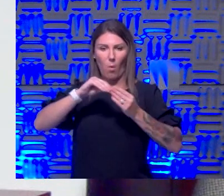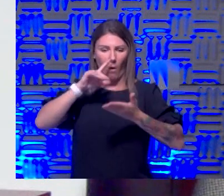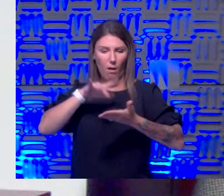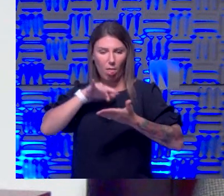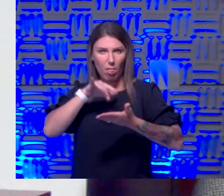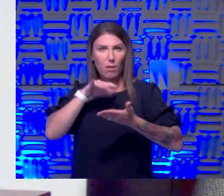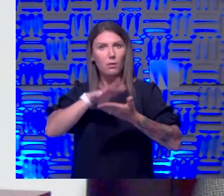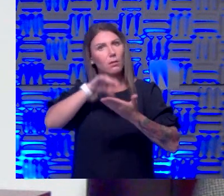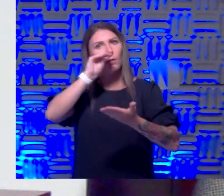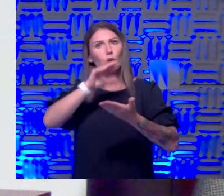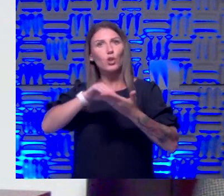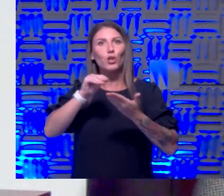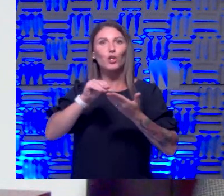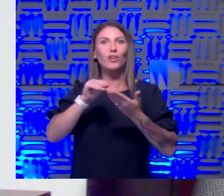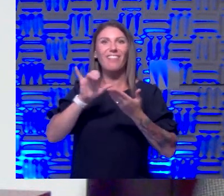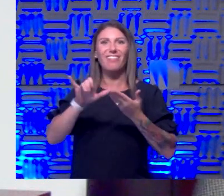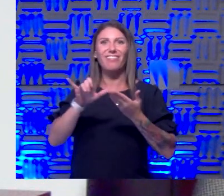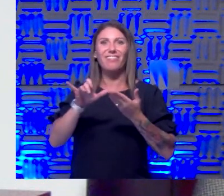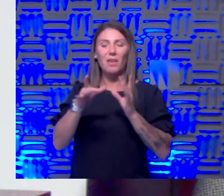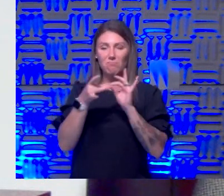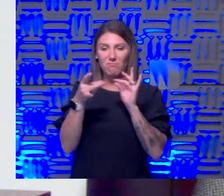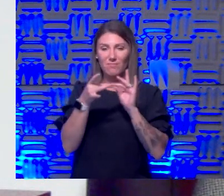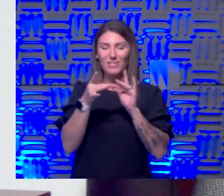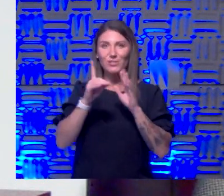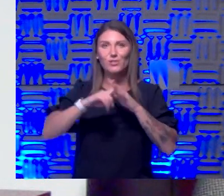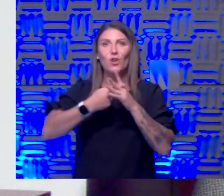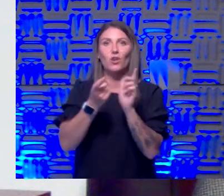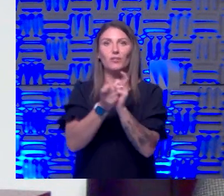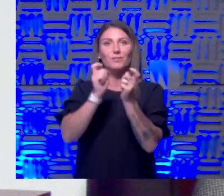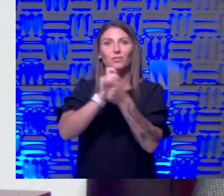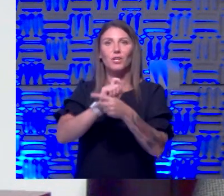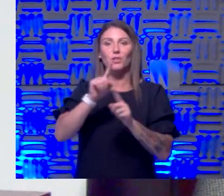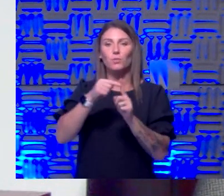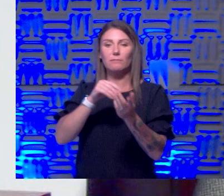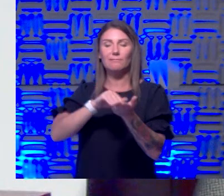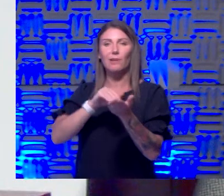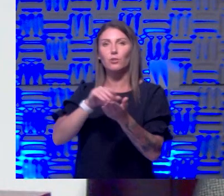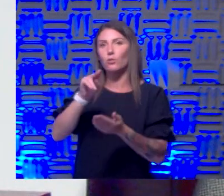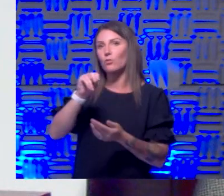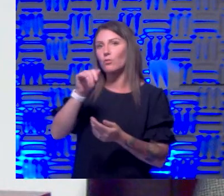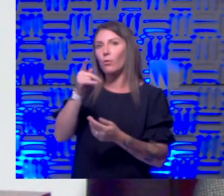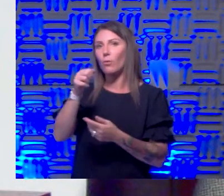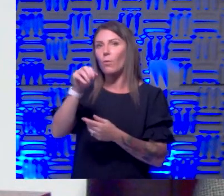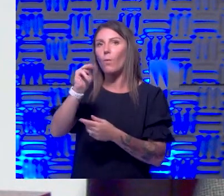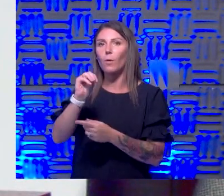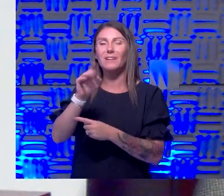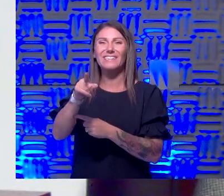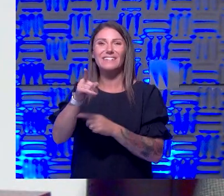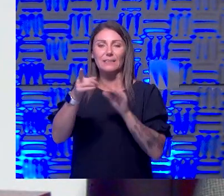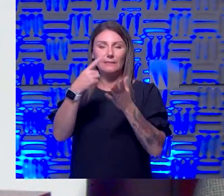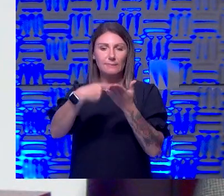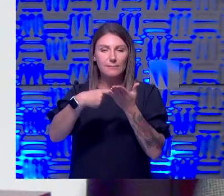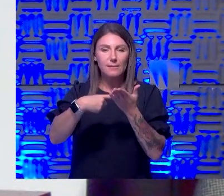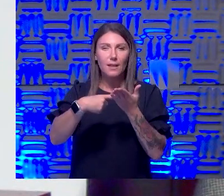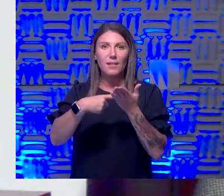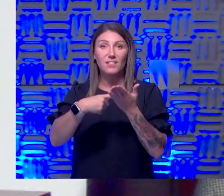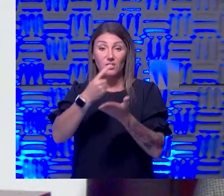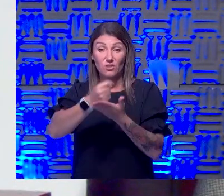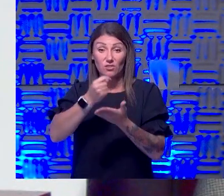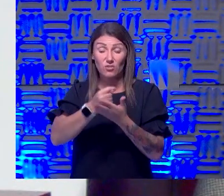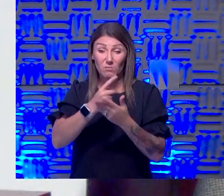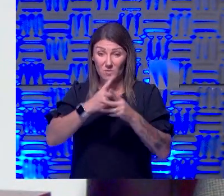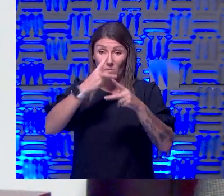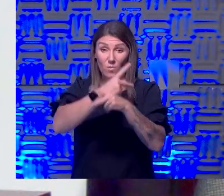narrative is starting to change. When Dr. Norman talked about, the treatment is really worse than the